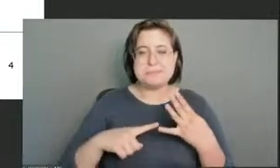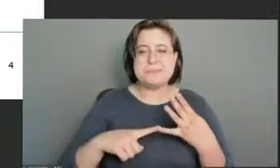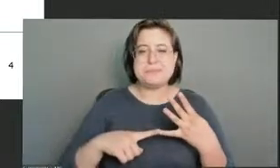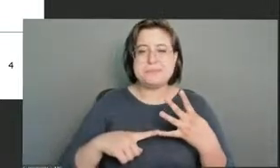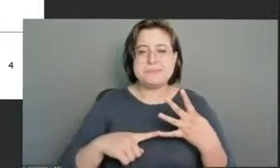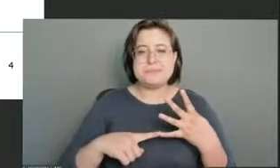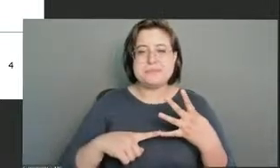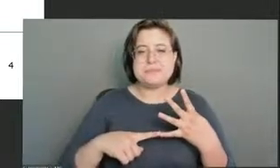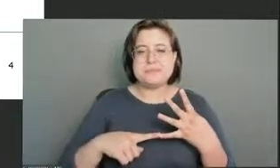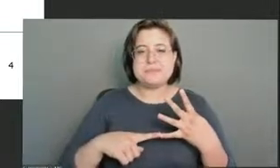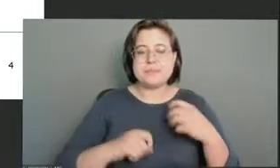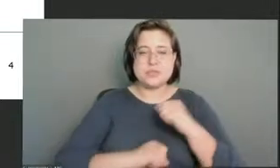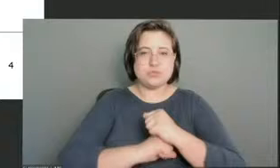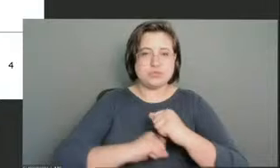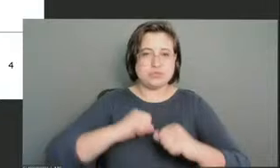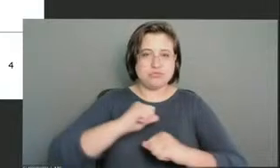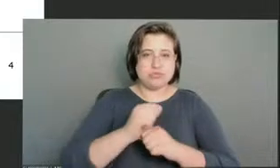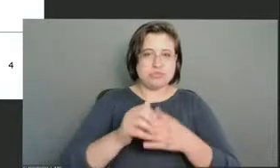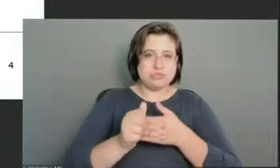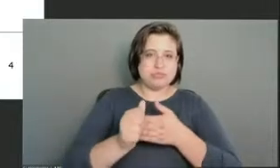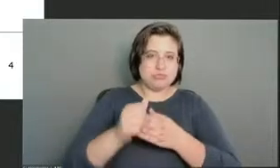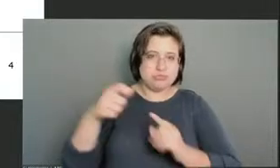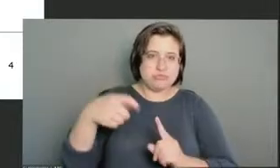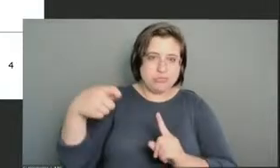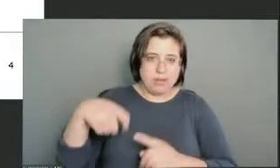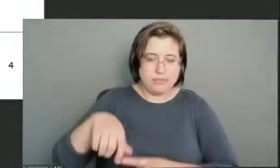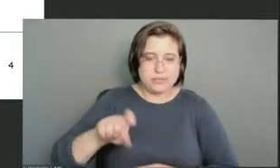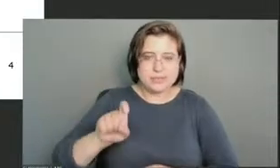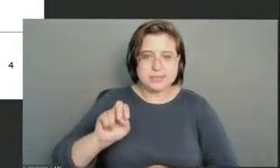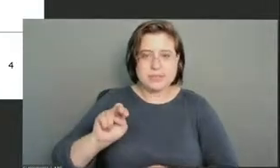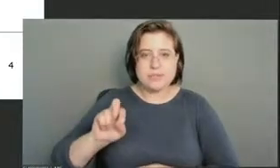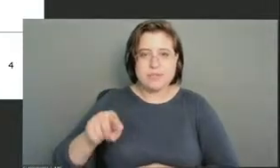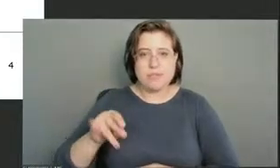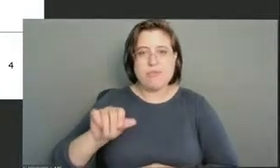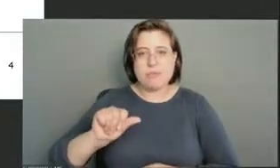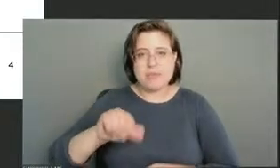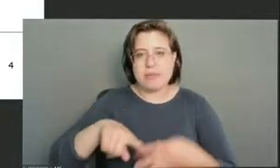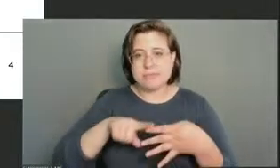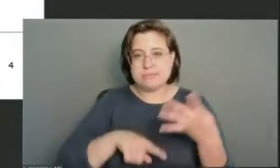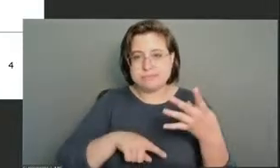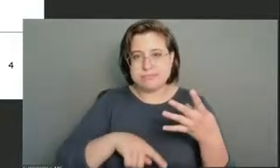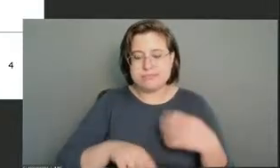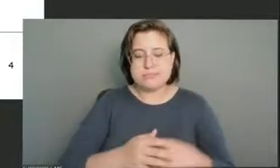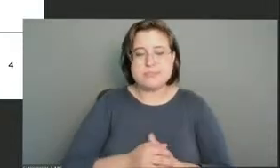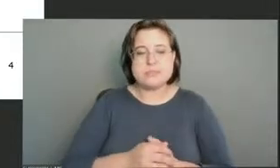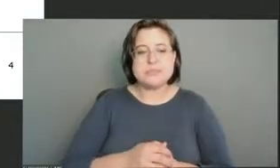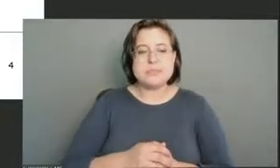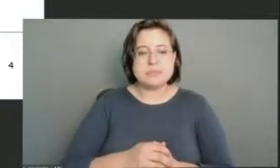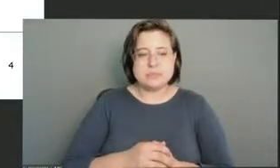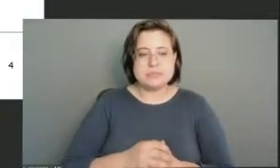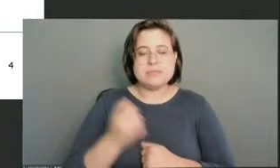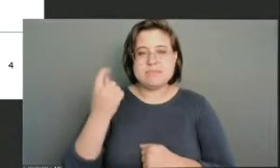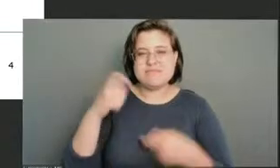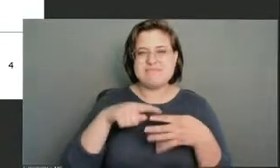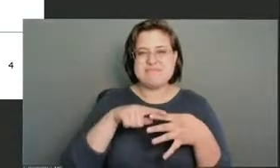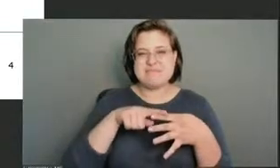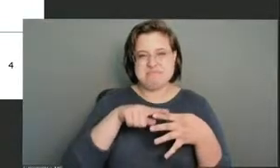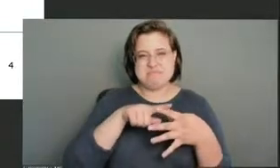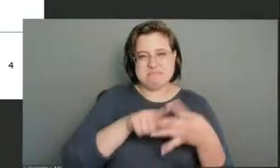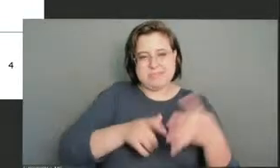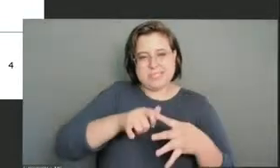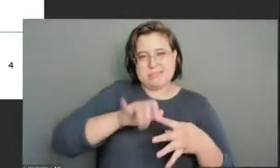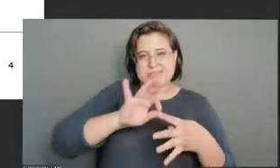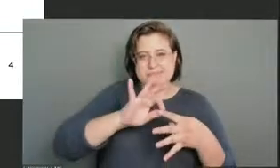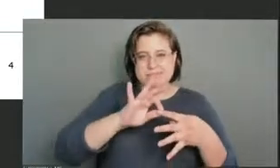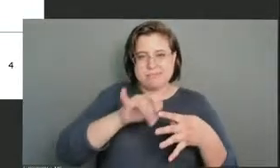our structural drivers in xenophobia. Across these 4 subcommittees, there were key things that actually we